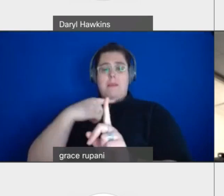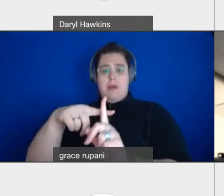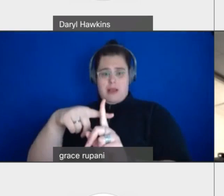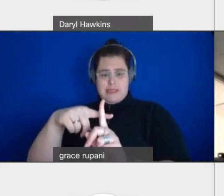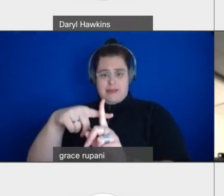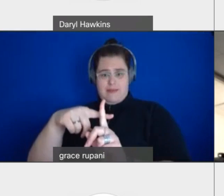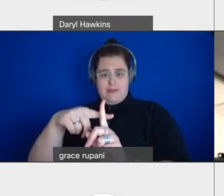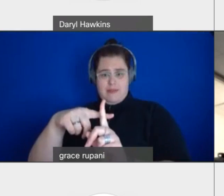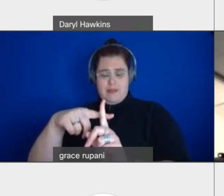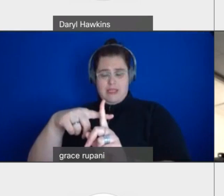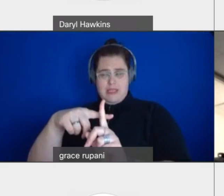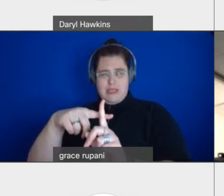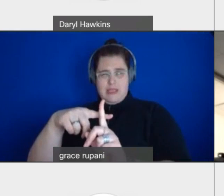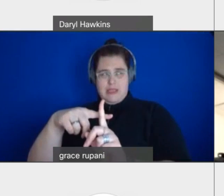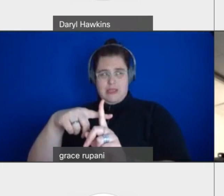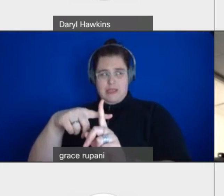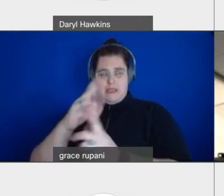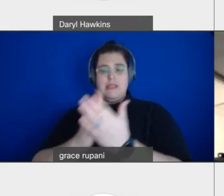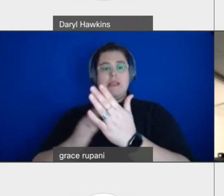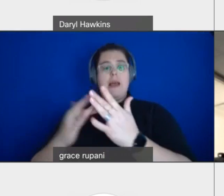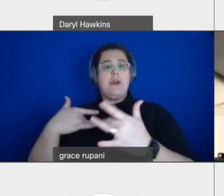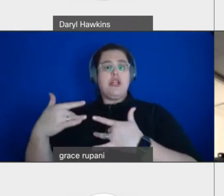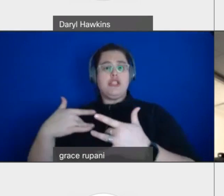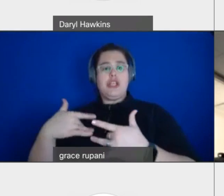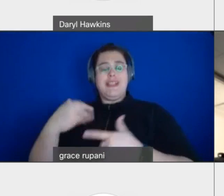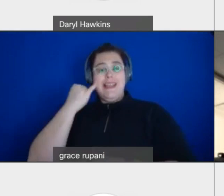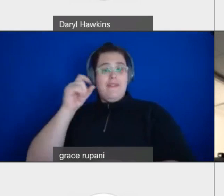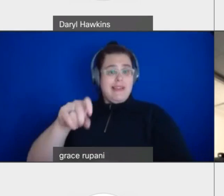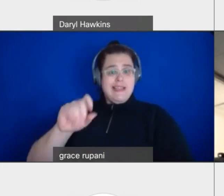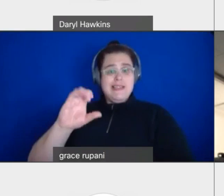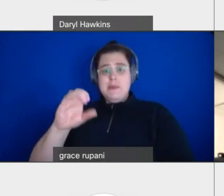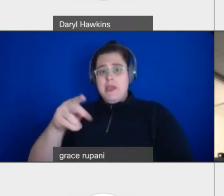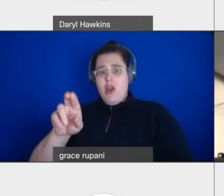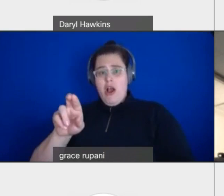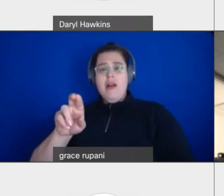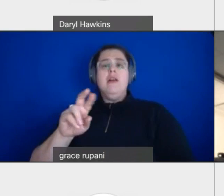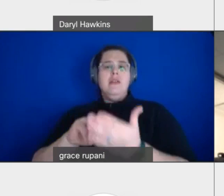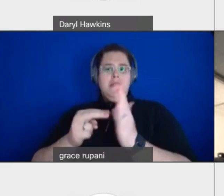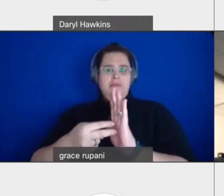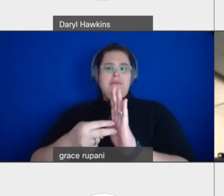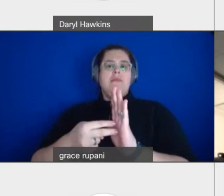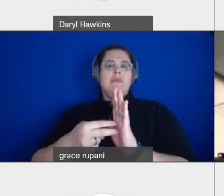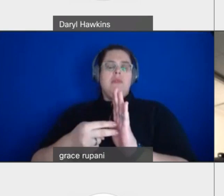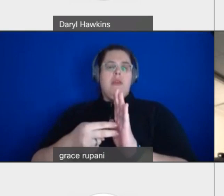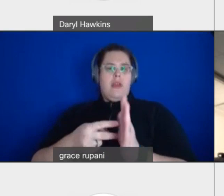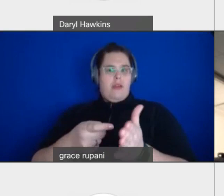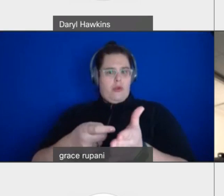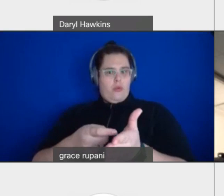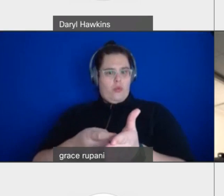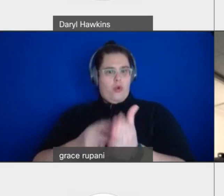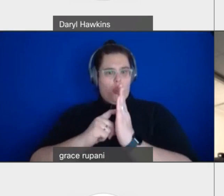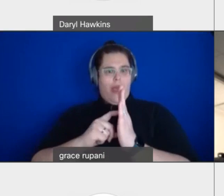there's some concern that that person's CPR would have to be administered in a